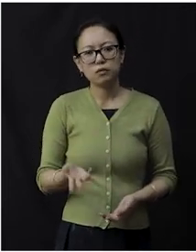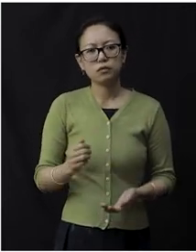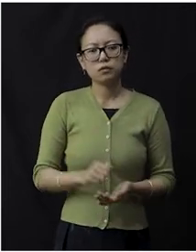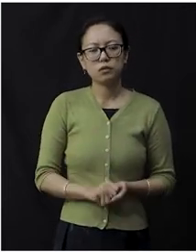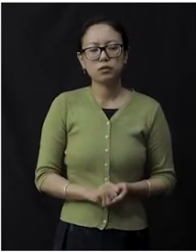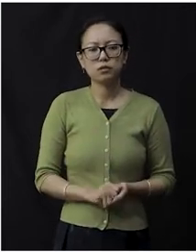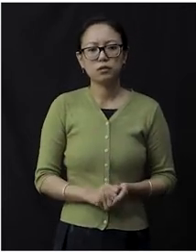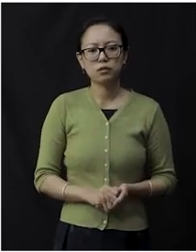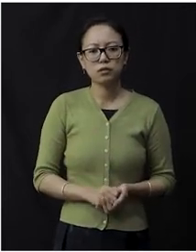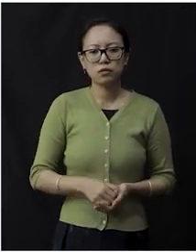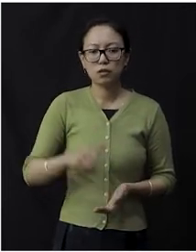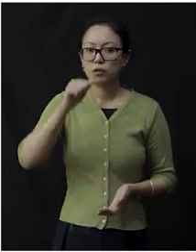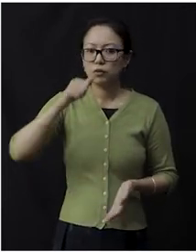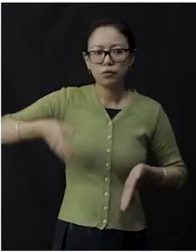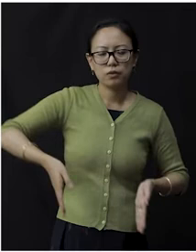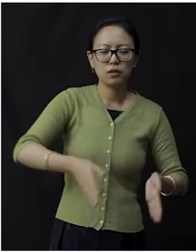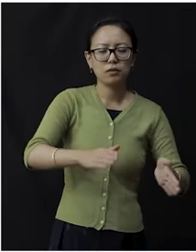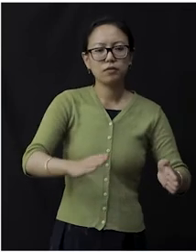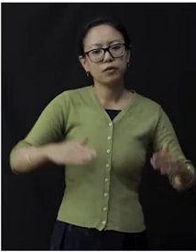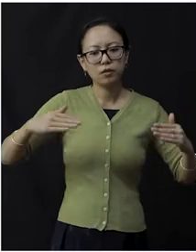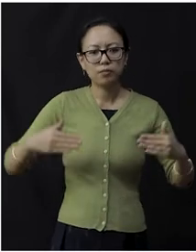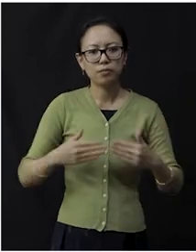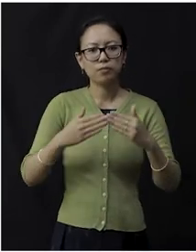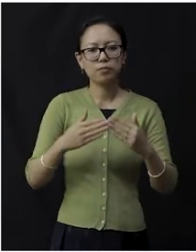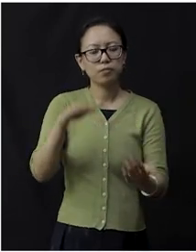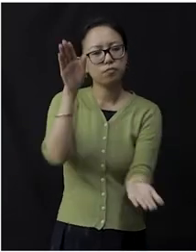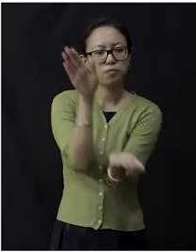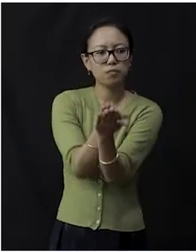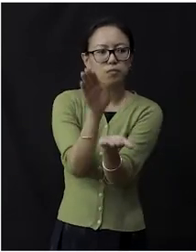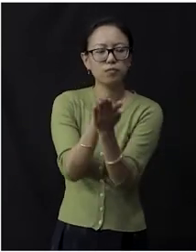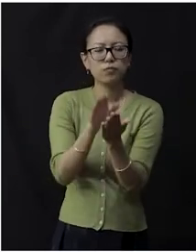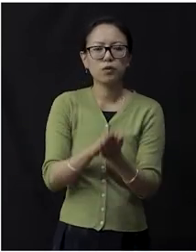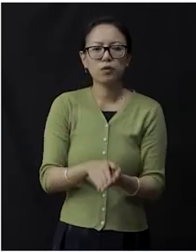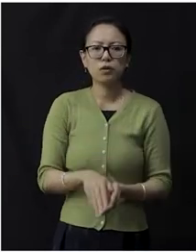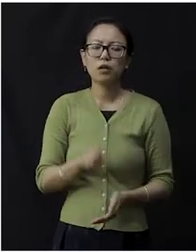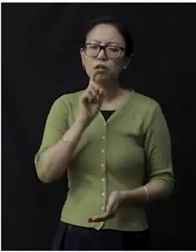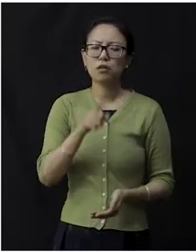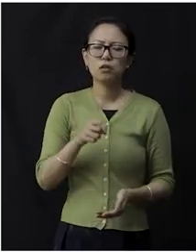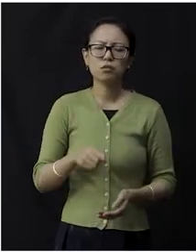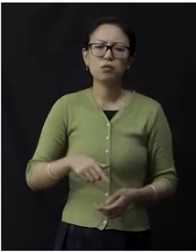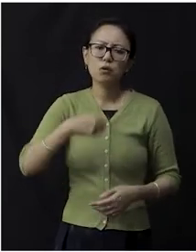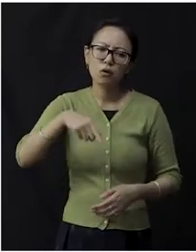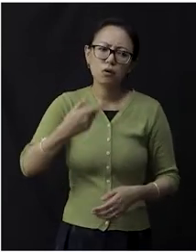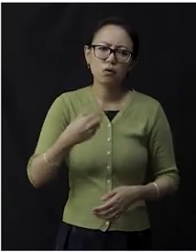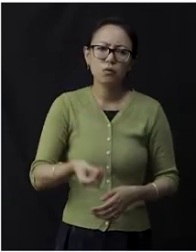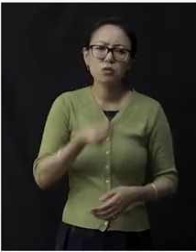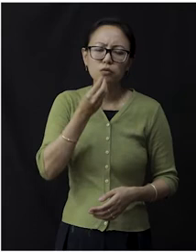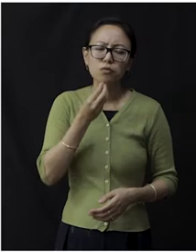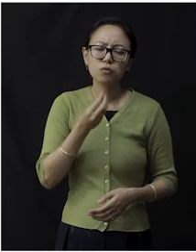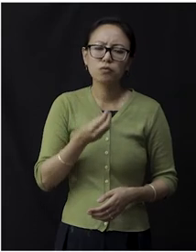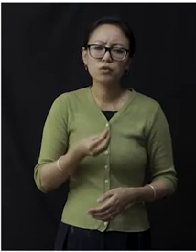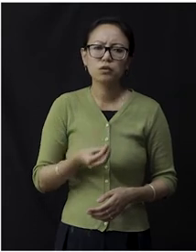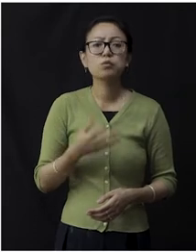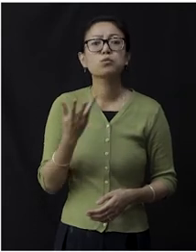come closer so that he could whisper in his ears. So crocodile is quite